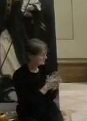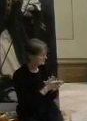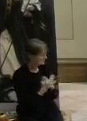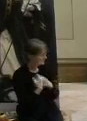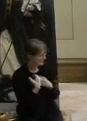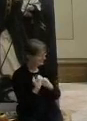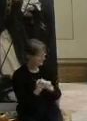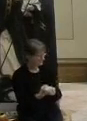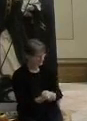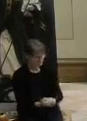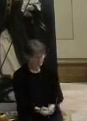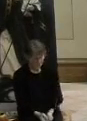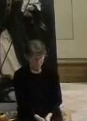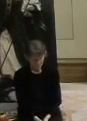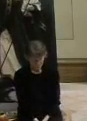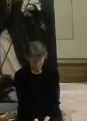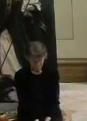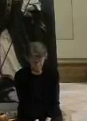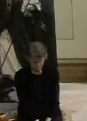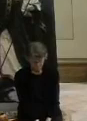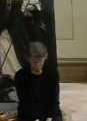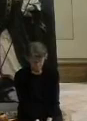soul shall be healed.